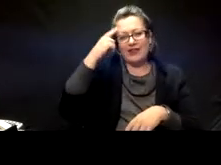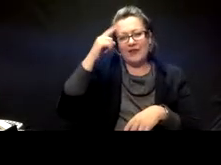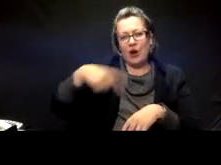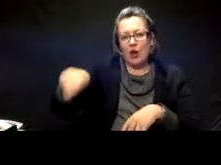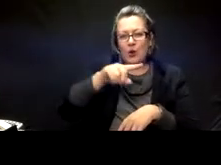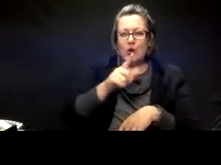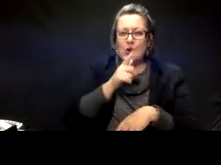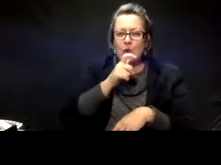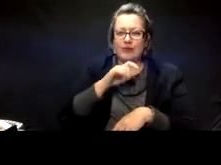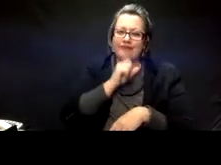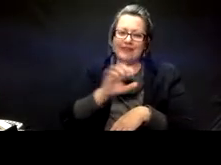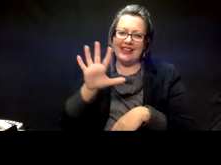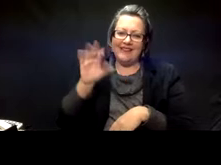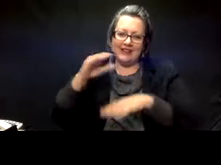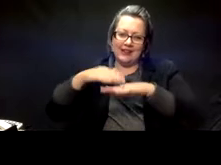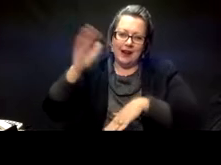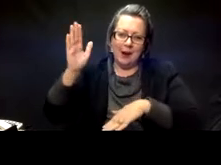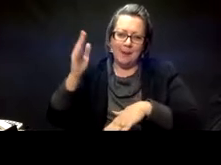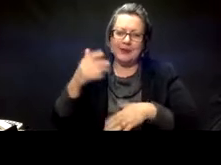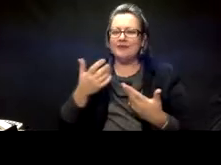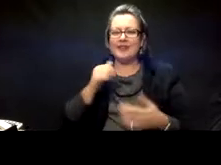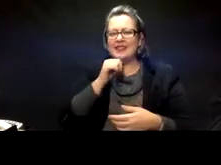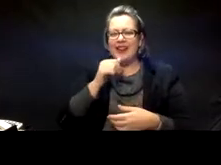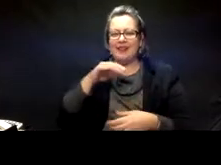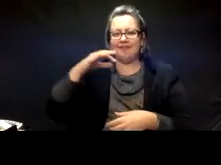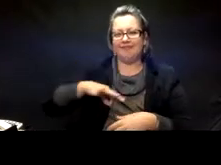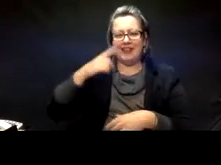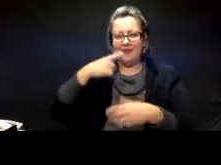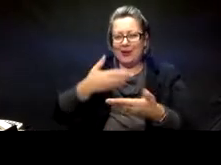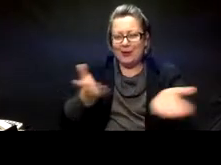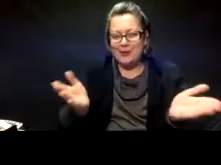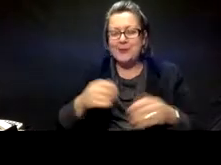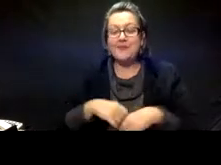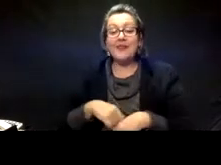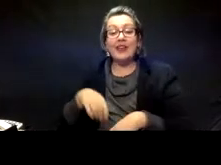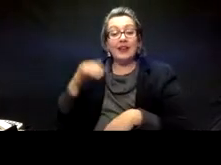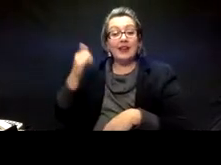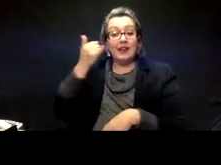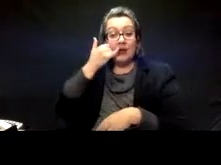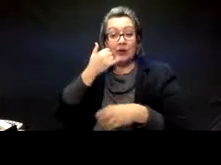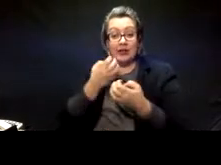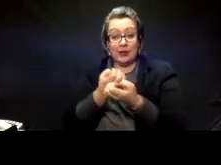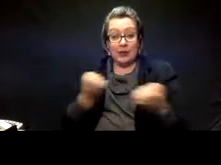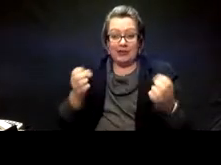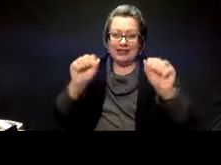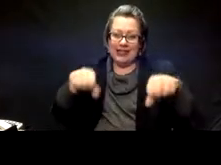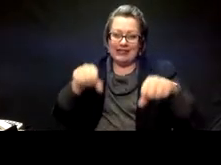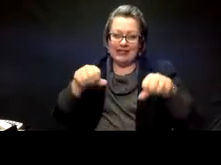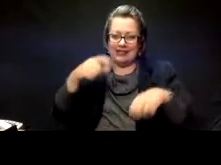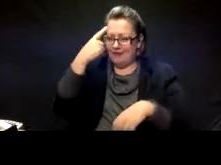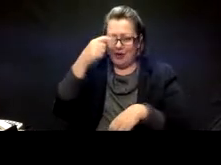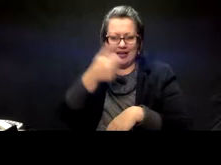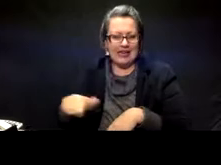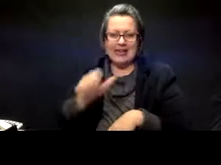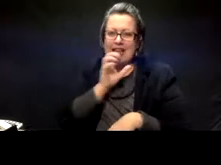a deafblind person has access. The hearing aids are for those who are 50 and older. It's not a benefit for all of you.